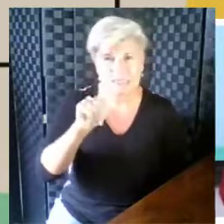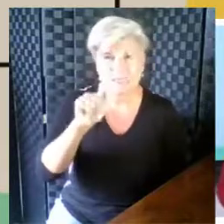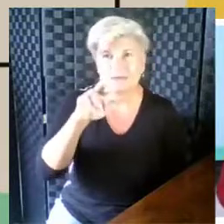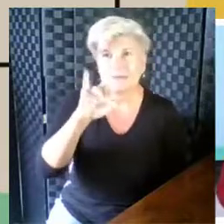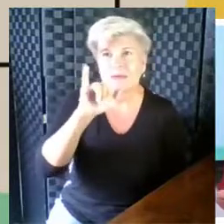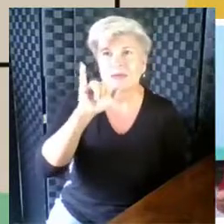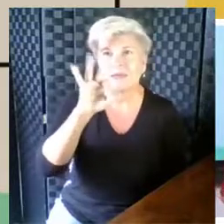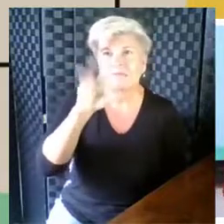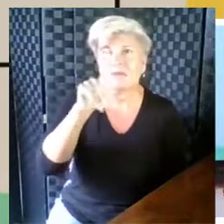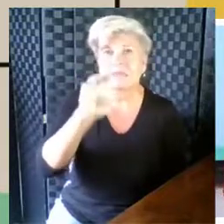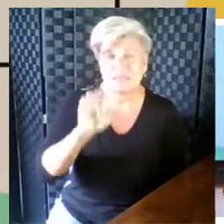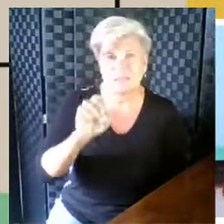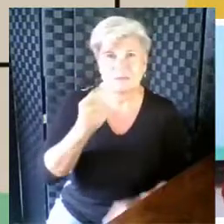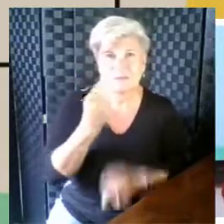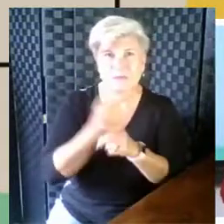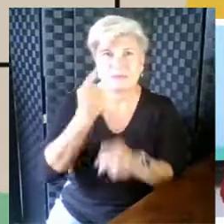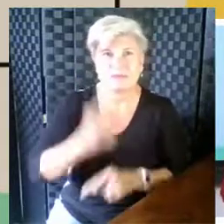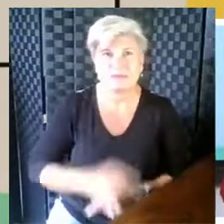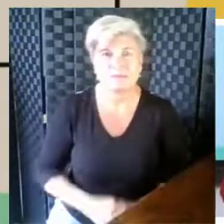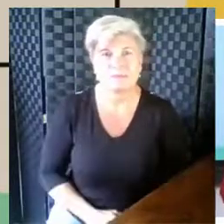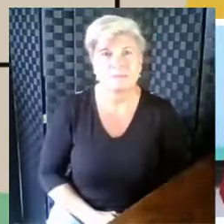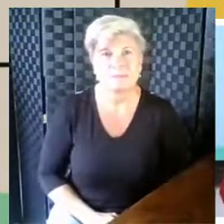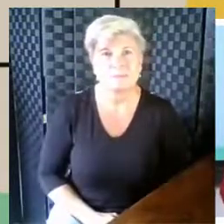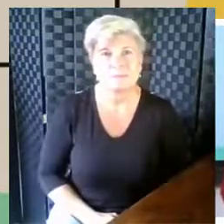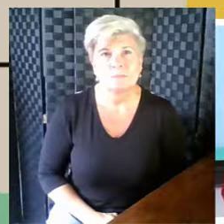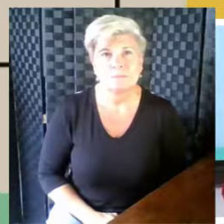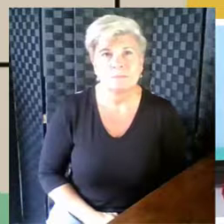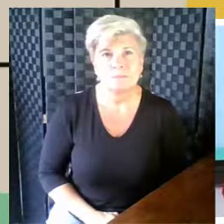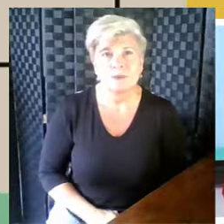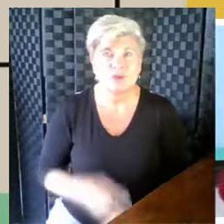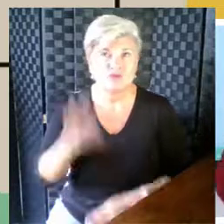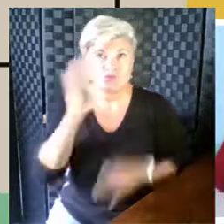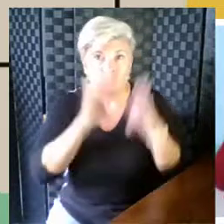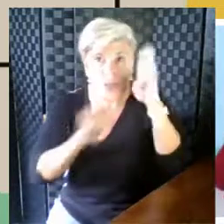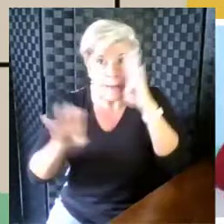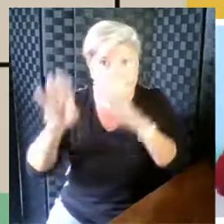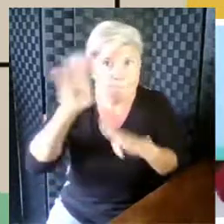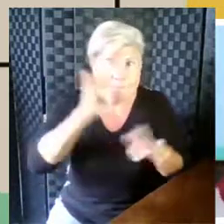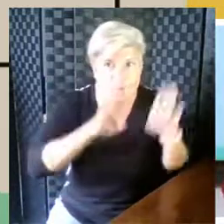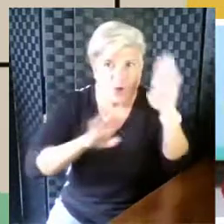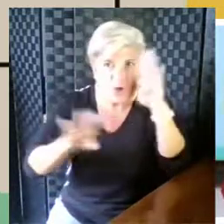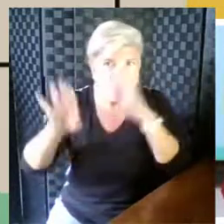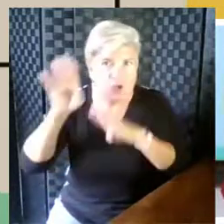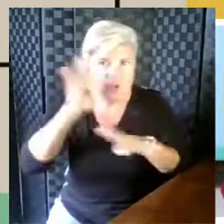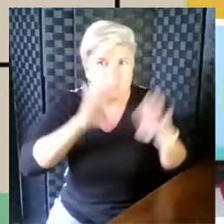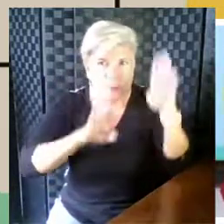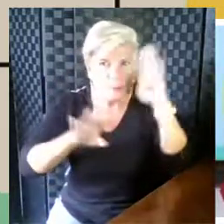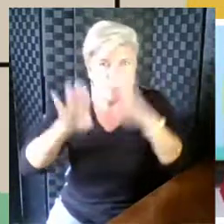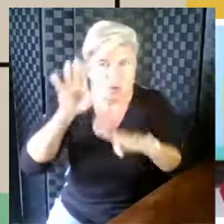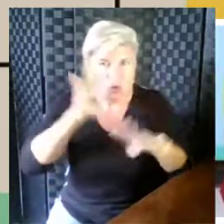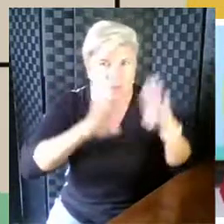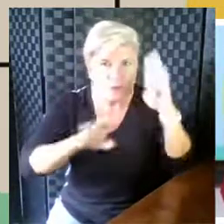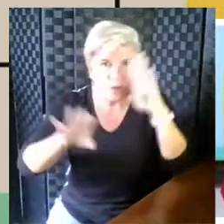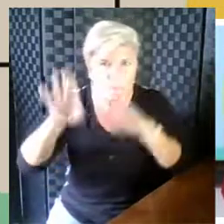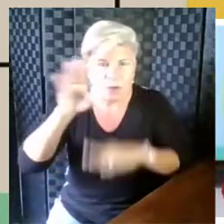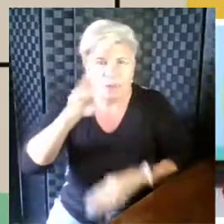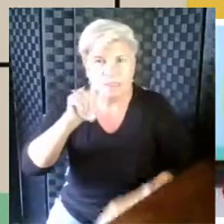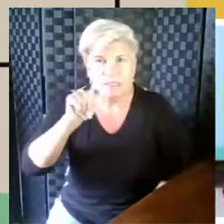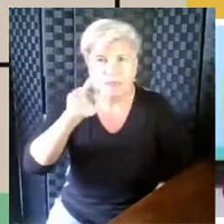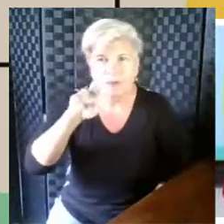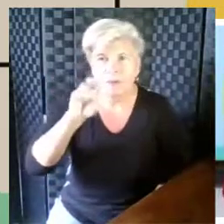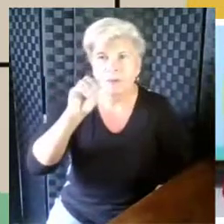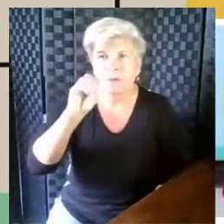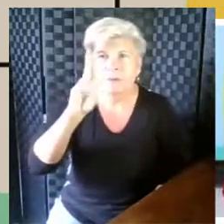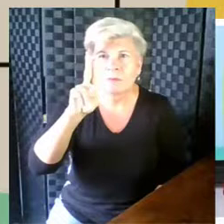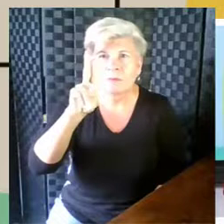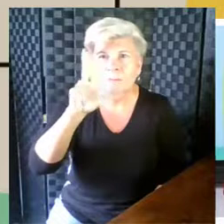are correct. The next word is trouble. Remember, we're listening for those ending sounds.